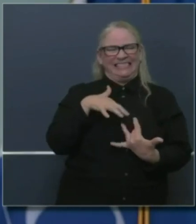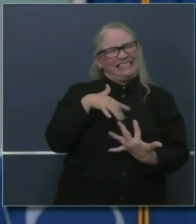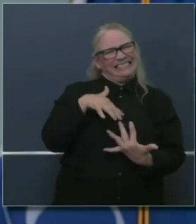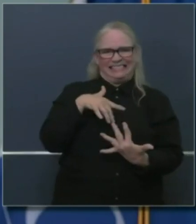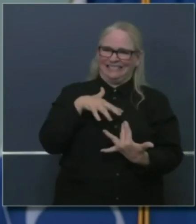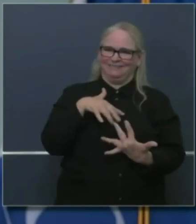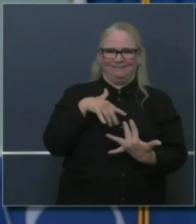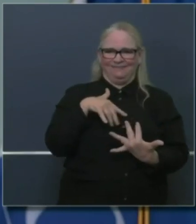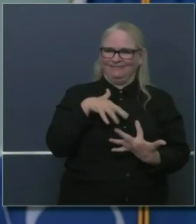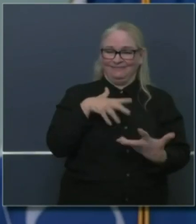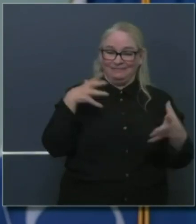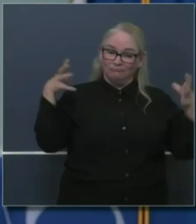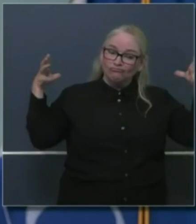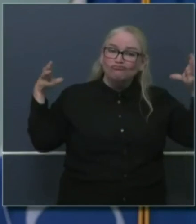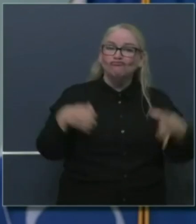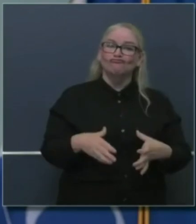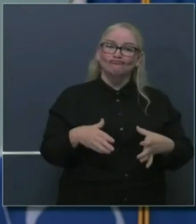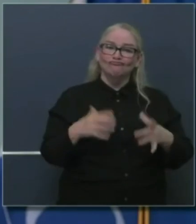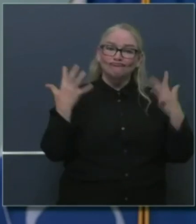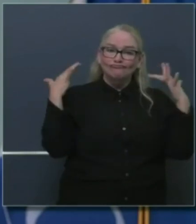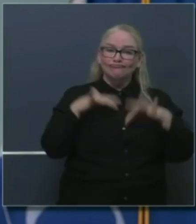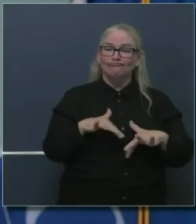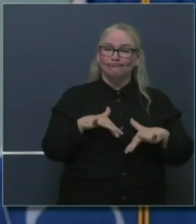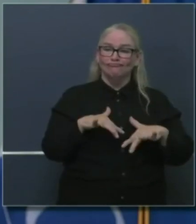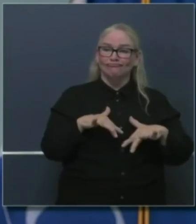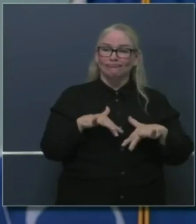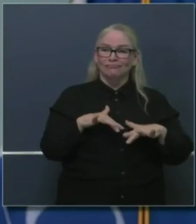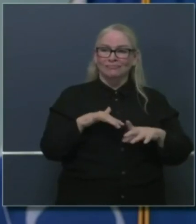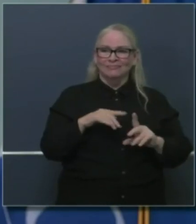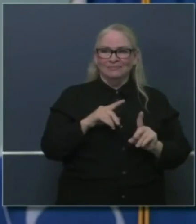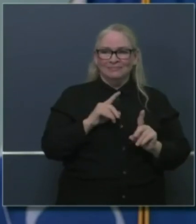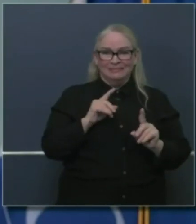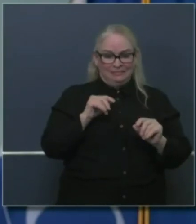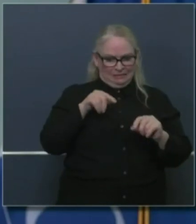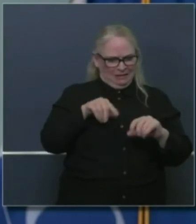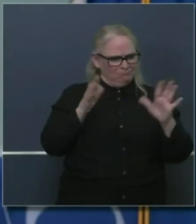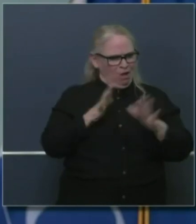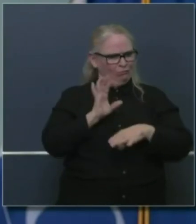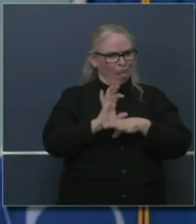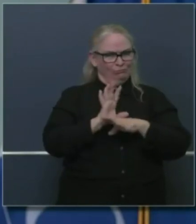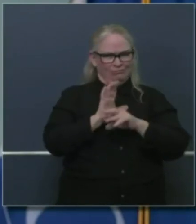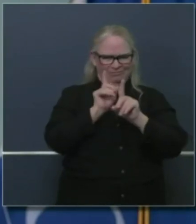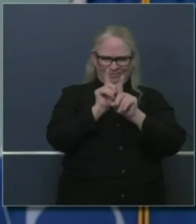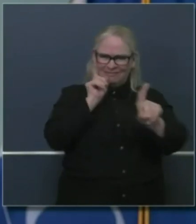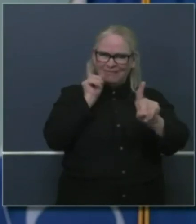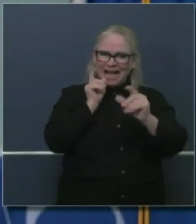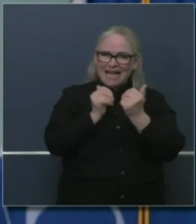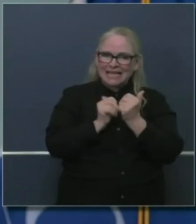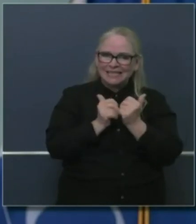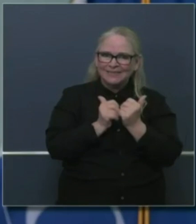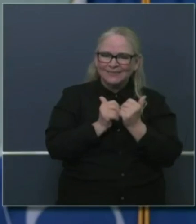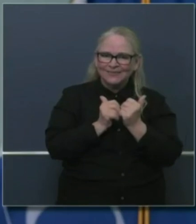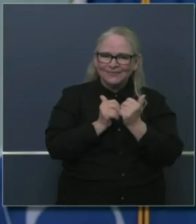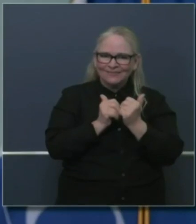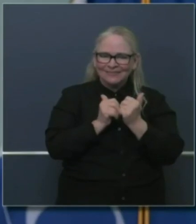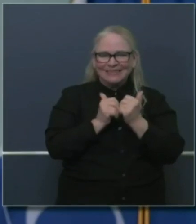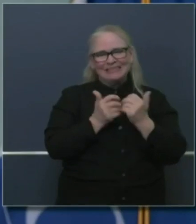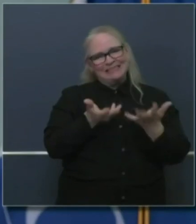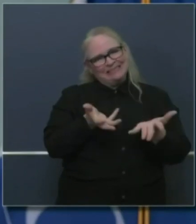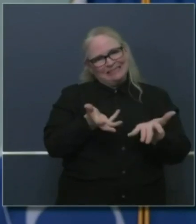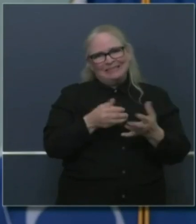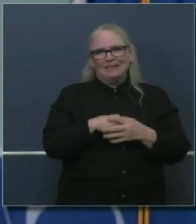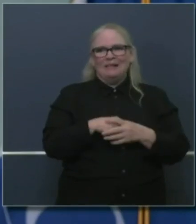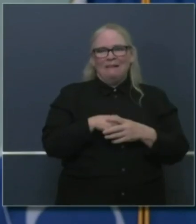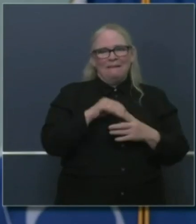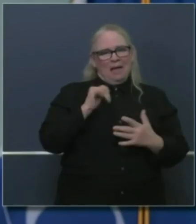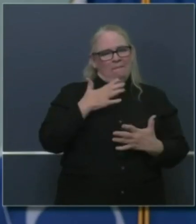together, proximate in an enclosed space at large scales is a point of obvious concern